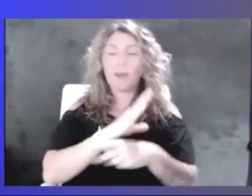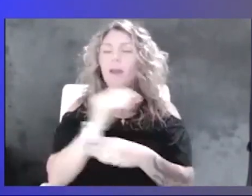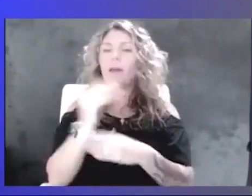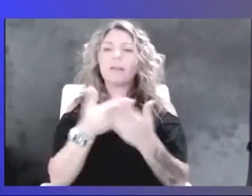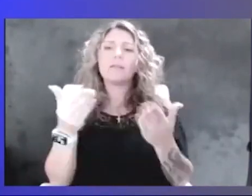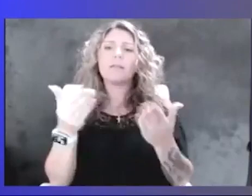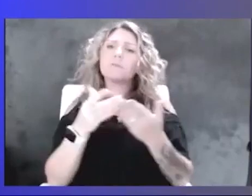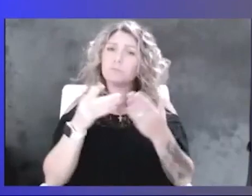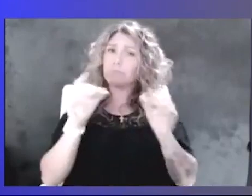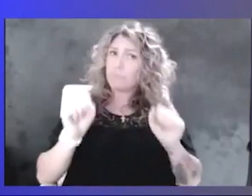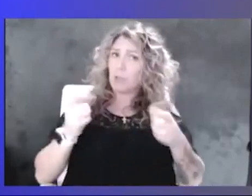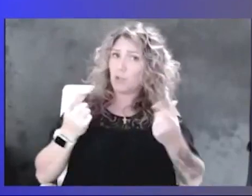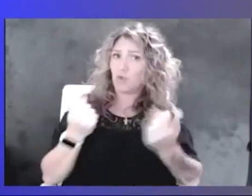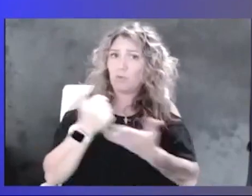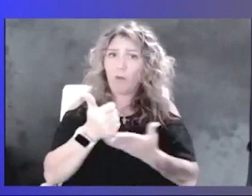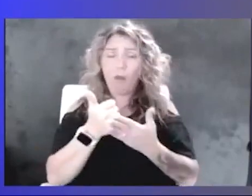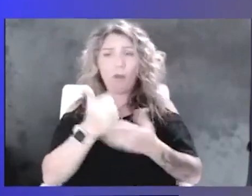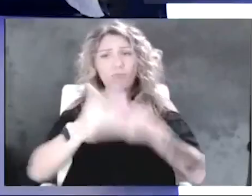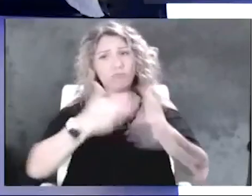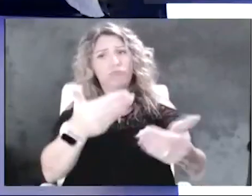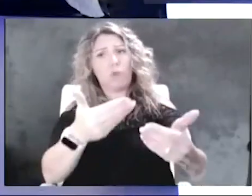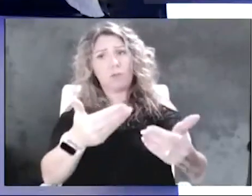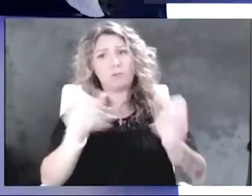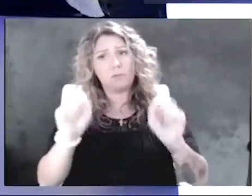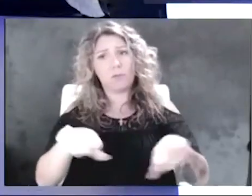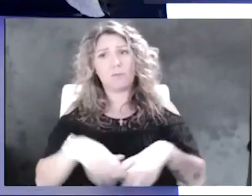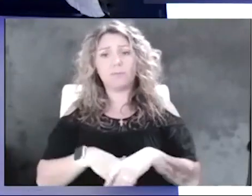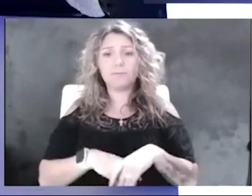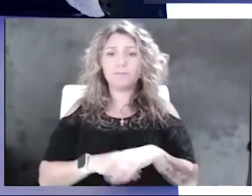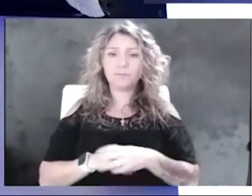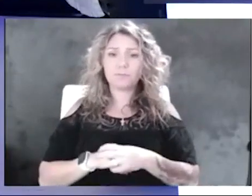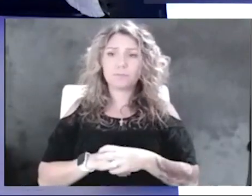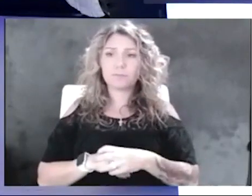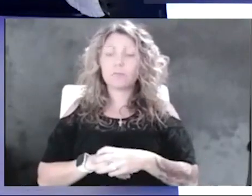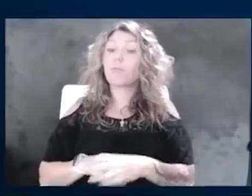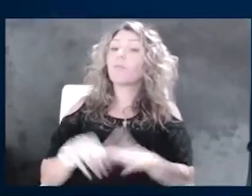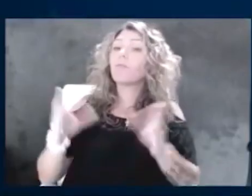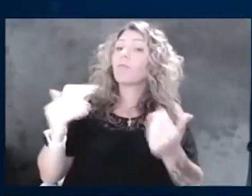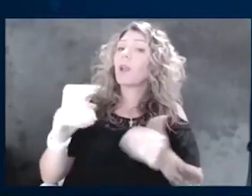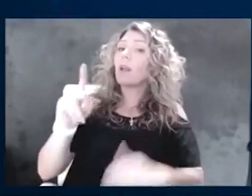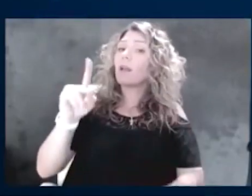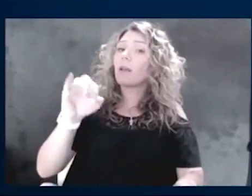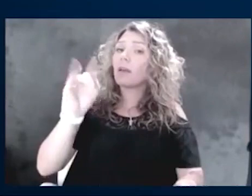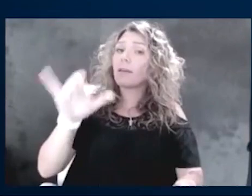of move that process along. All right, Kelly wants to know, are we